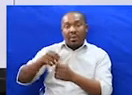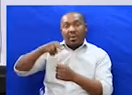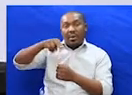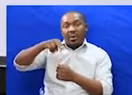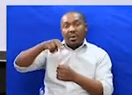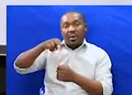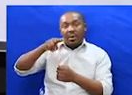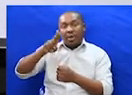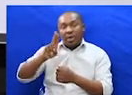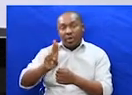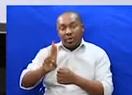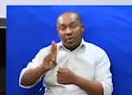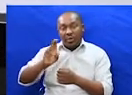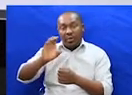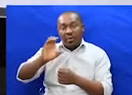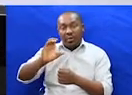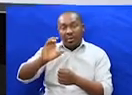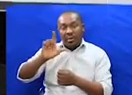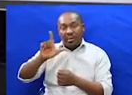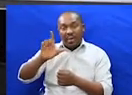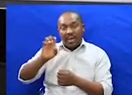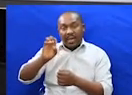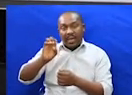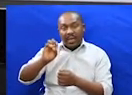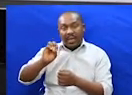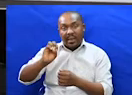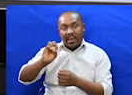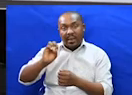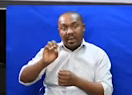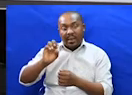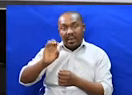nucleic acids. Nucleic